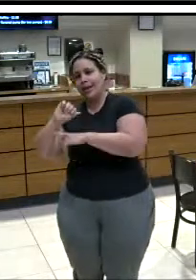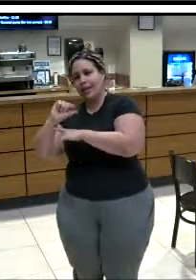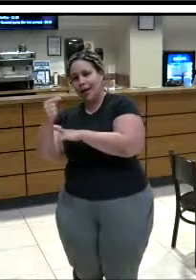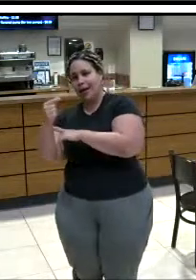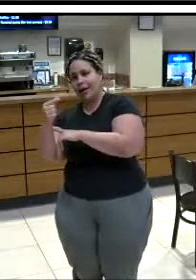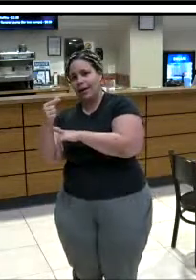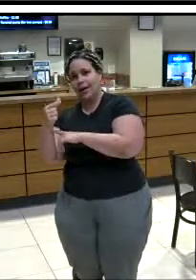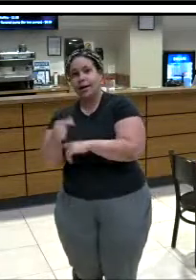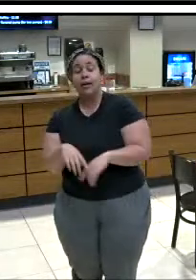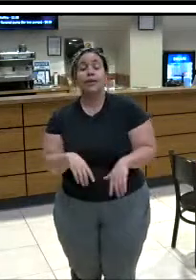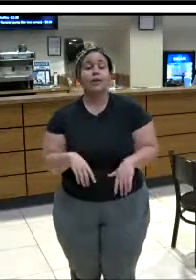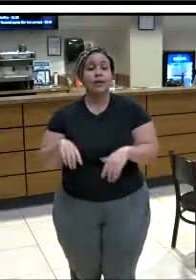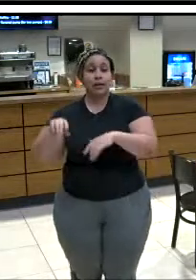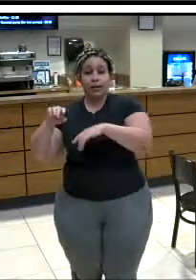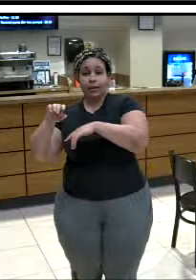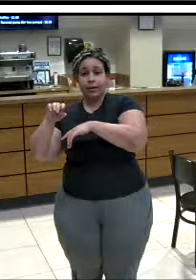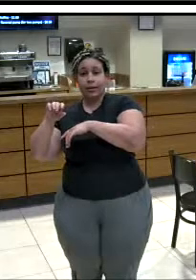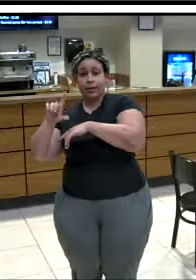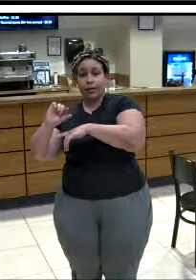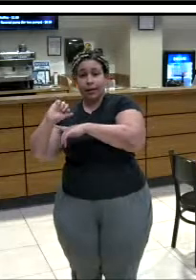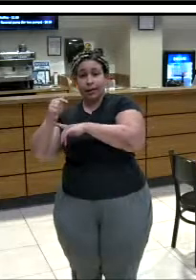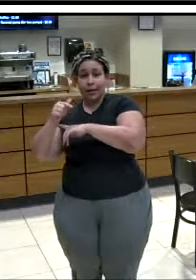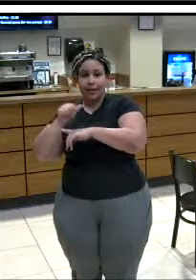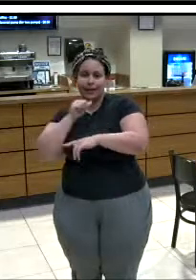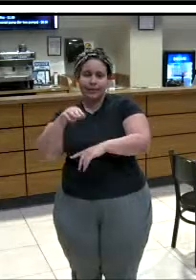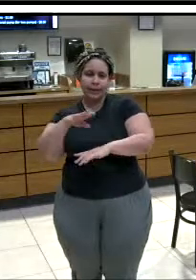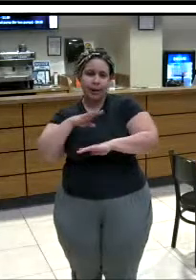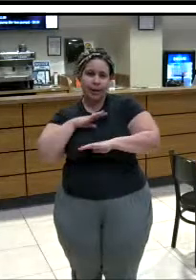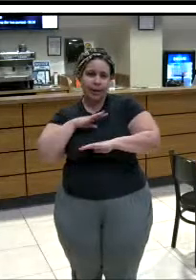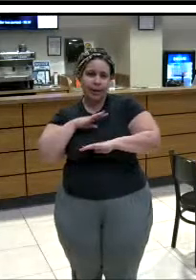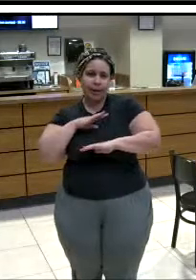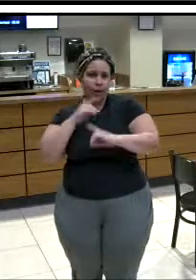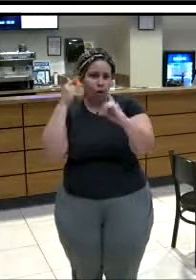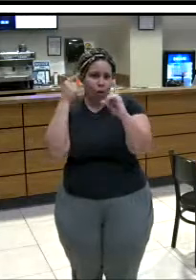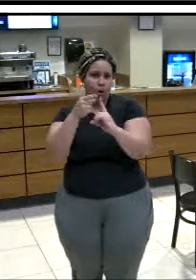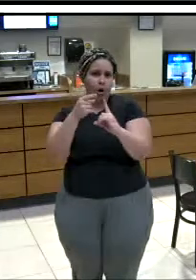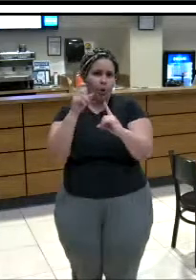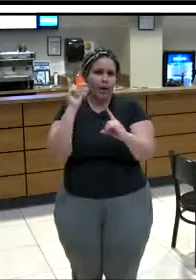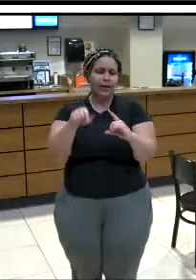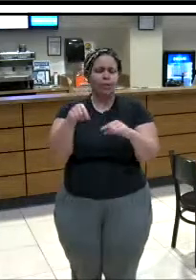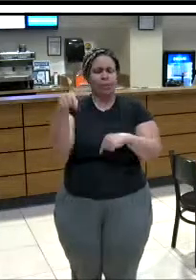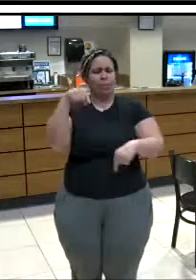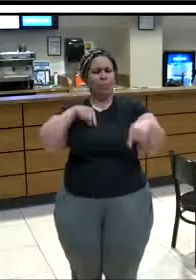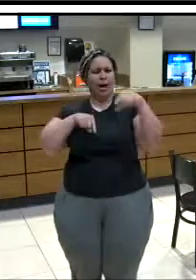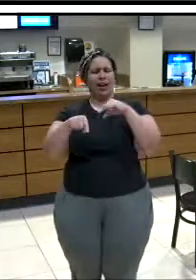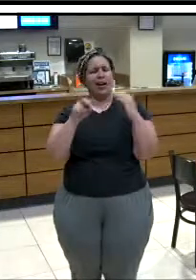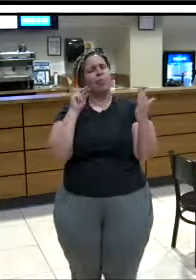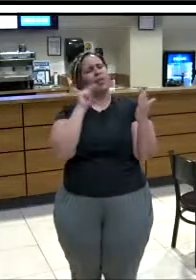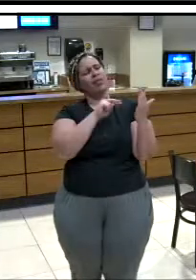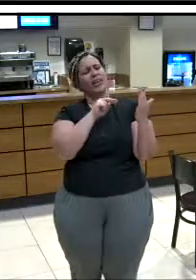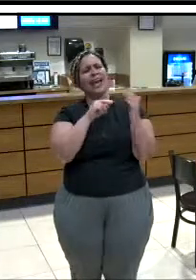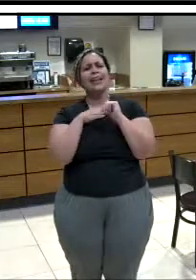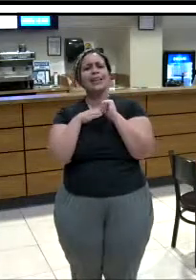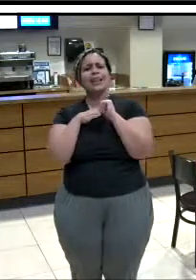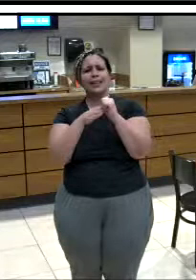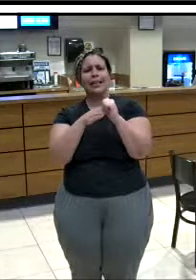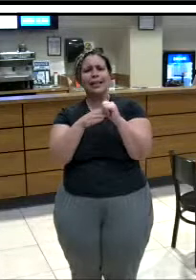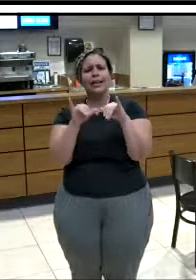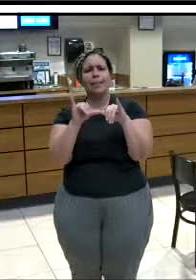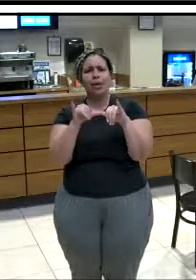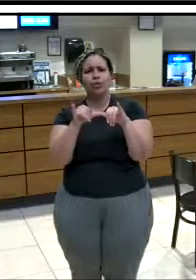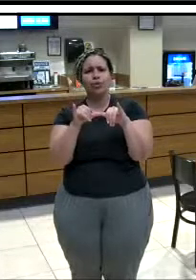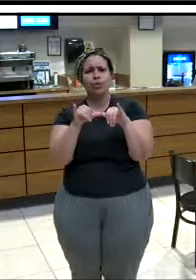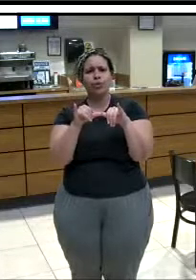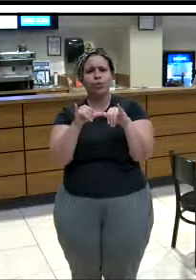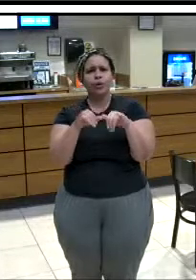when the lag measure doesn't meet what we thought it was going to meet, we need to go back and look at those lead measures. So that's what I'm hopeful